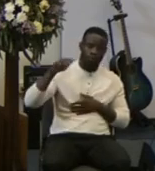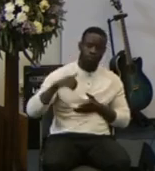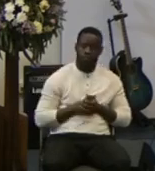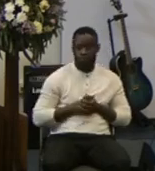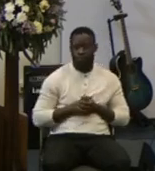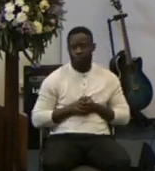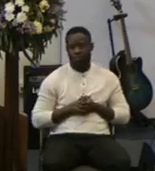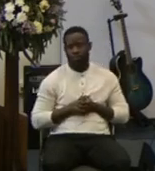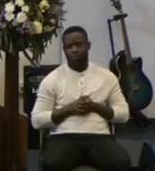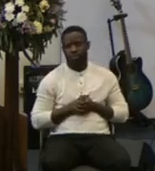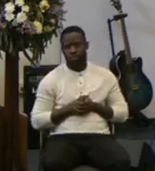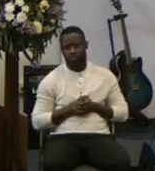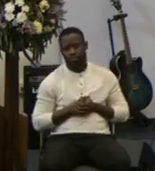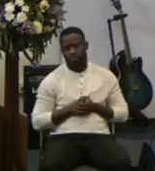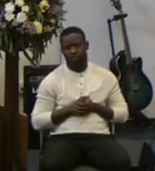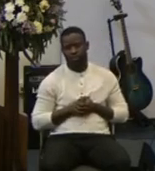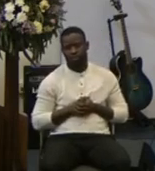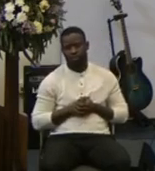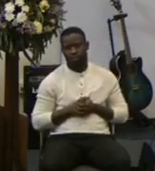to watch it develop.